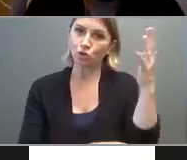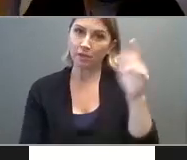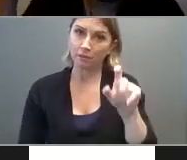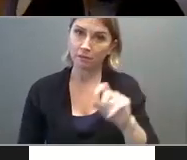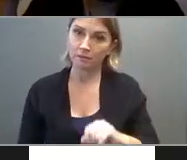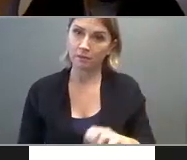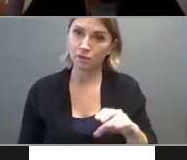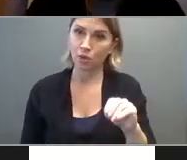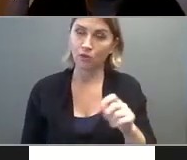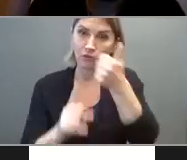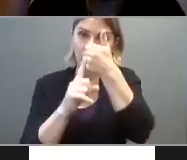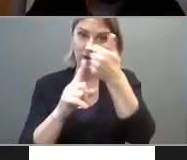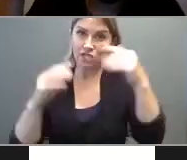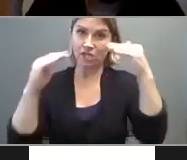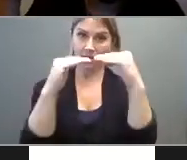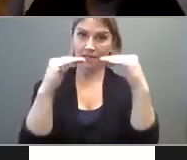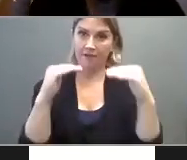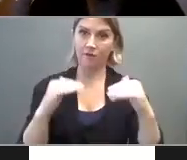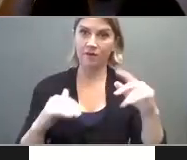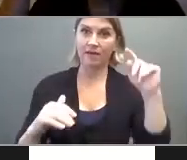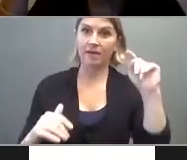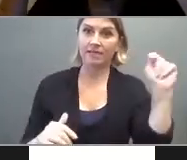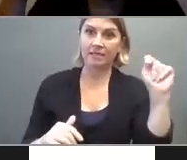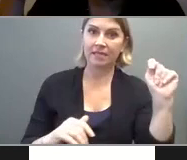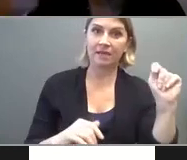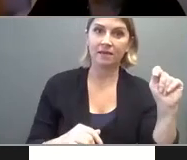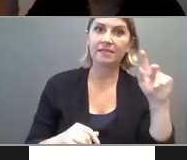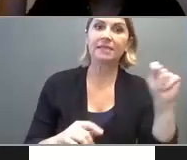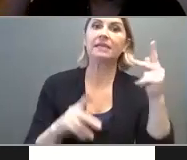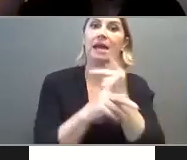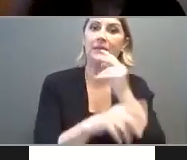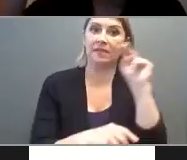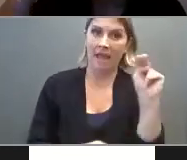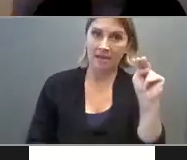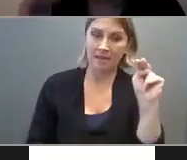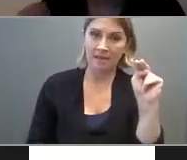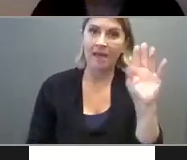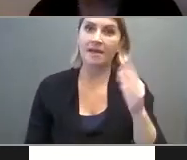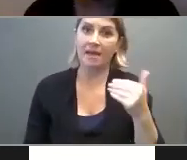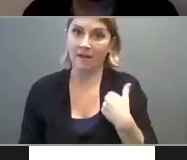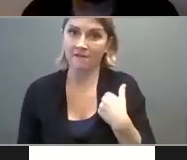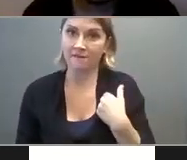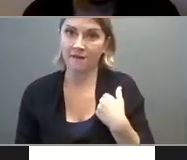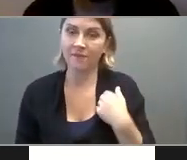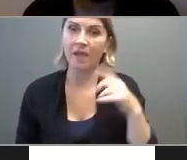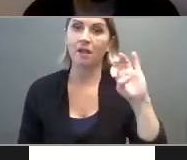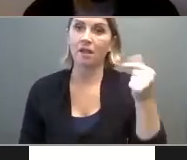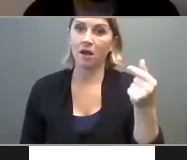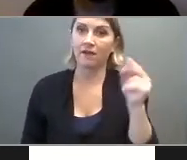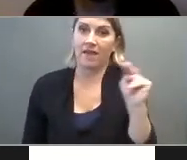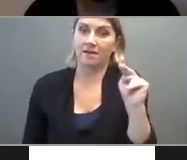Where for each level I have d of n, d times n, and I have log n